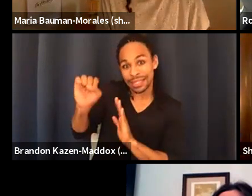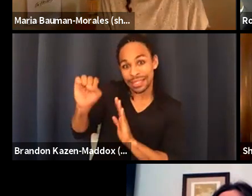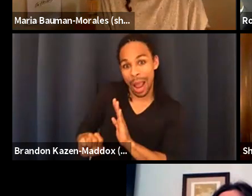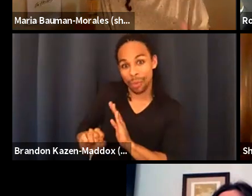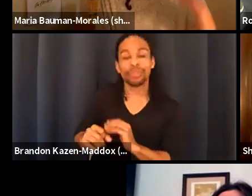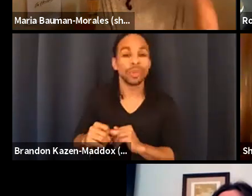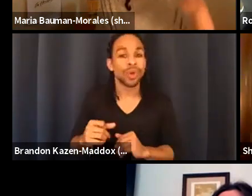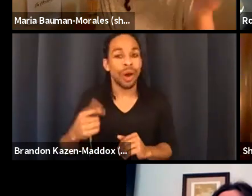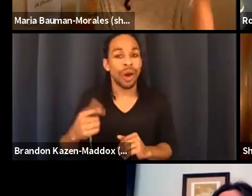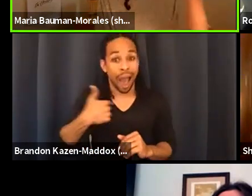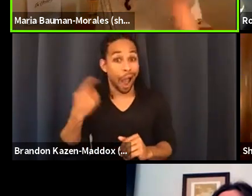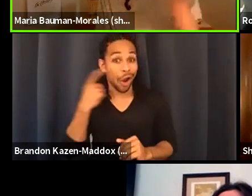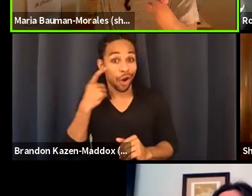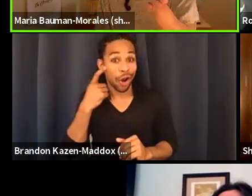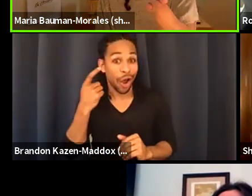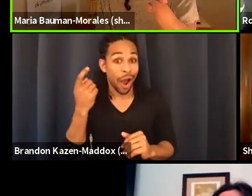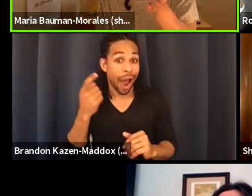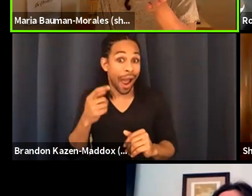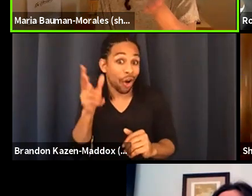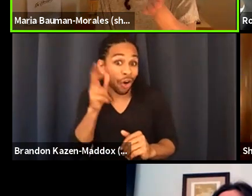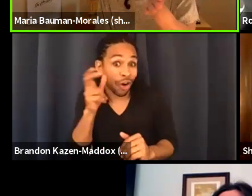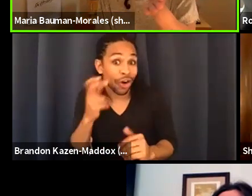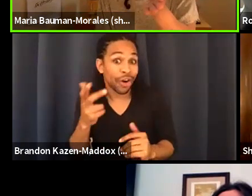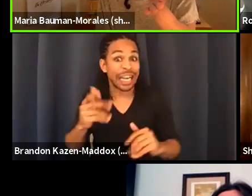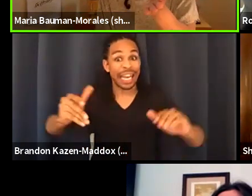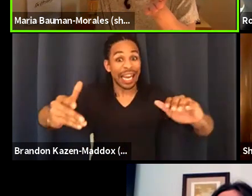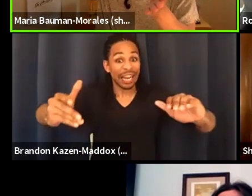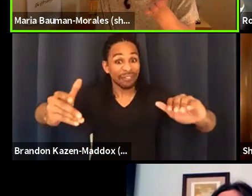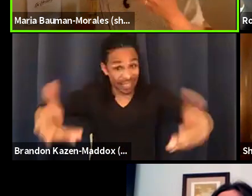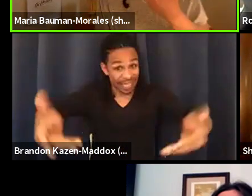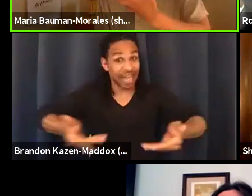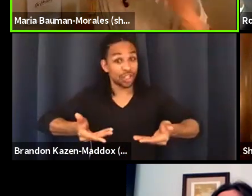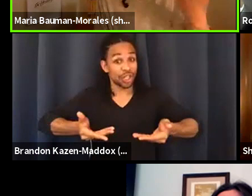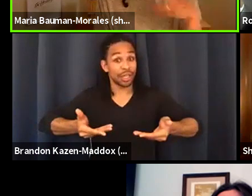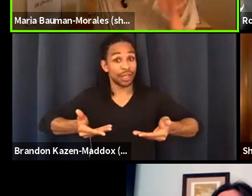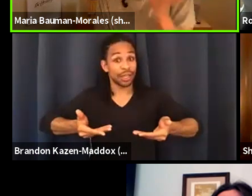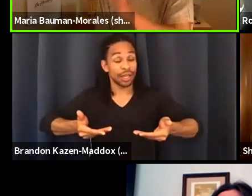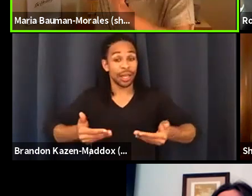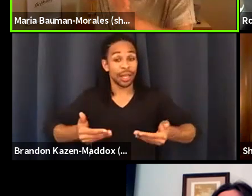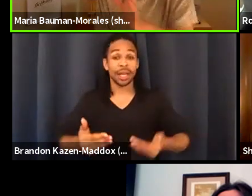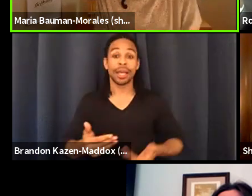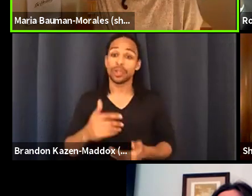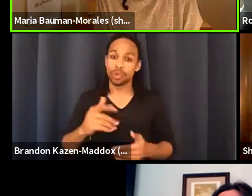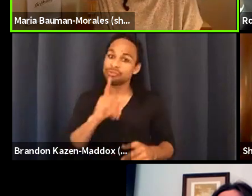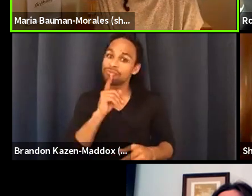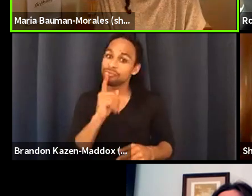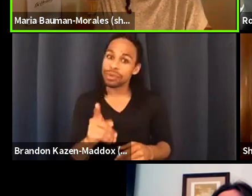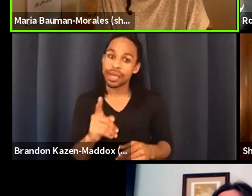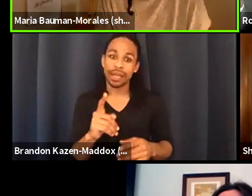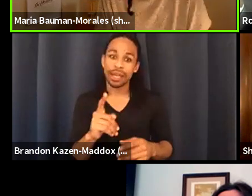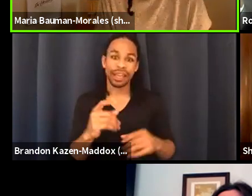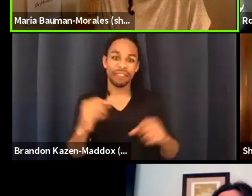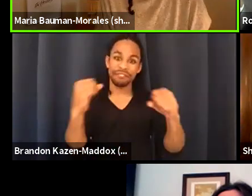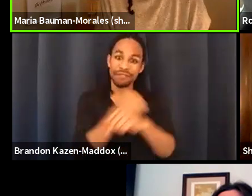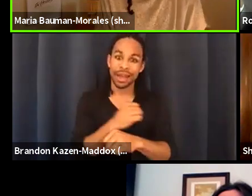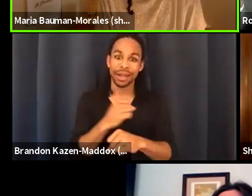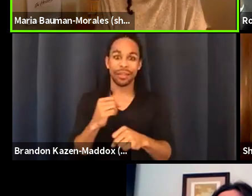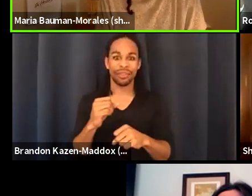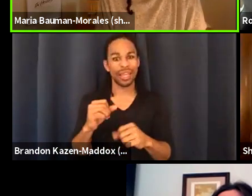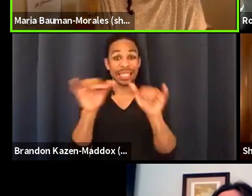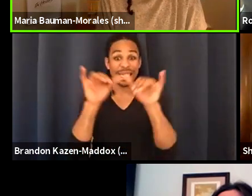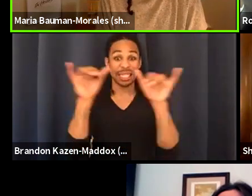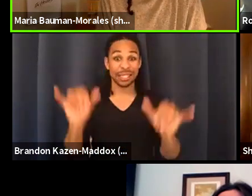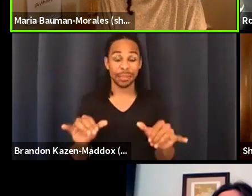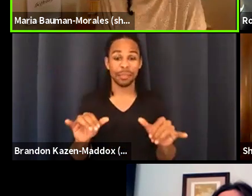to combat some of these power structures that keep us really separated. And I wonder